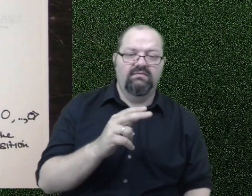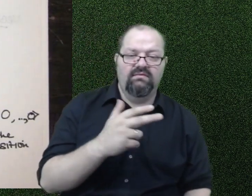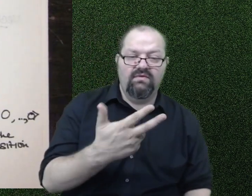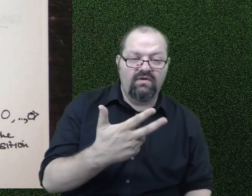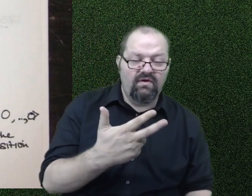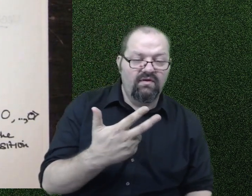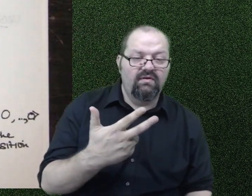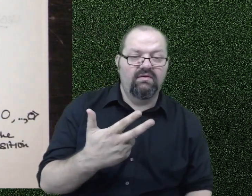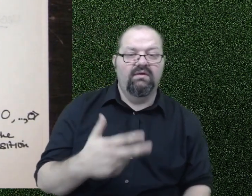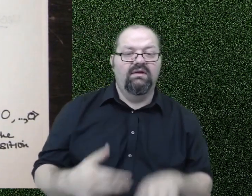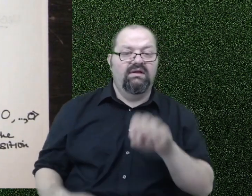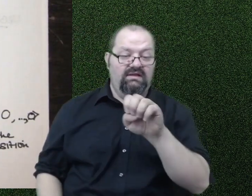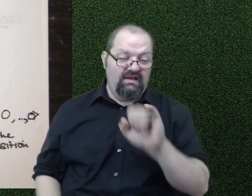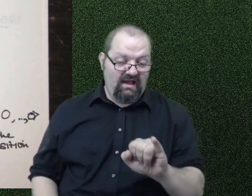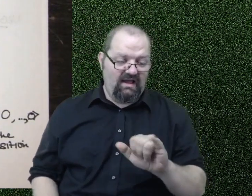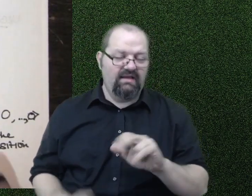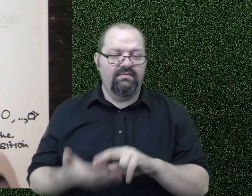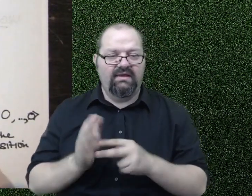nth coordinate.